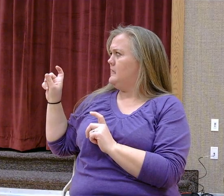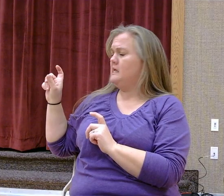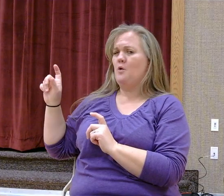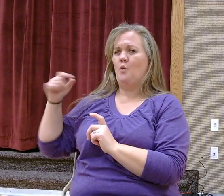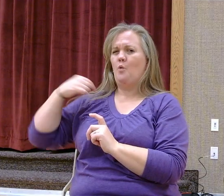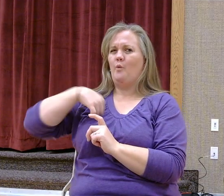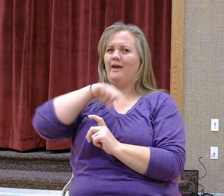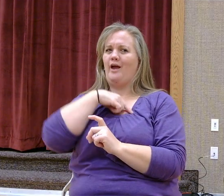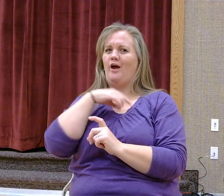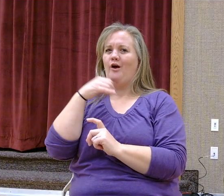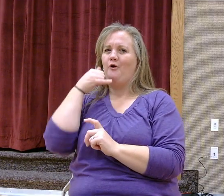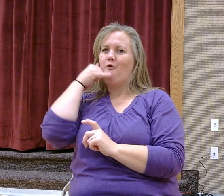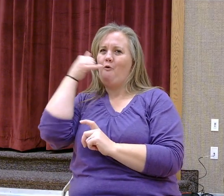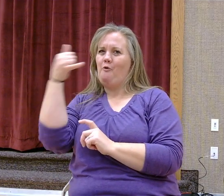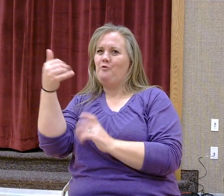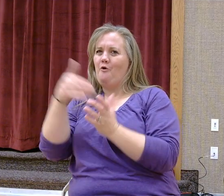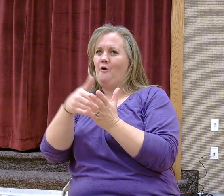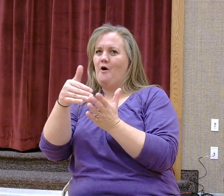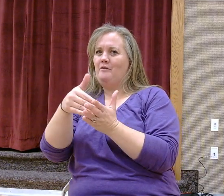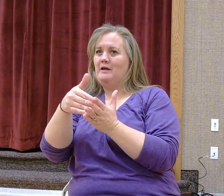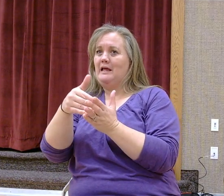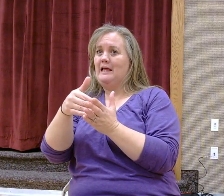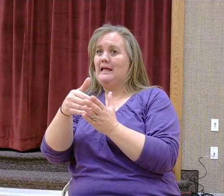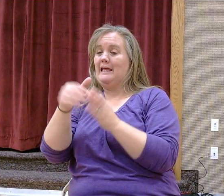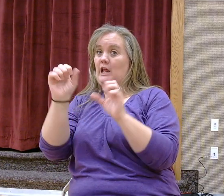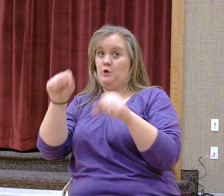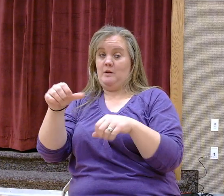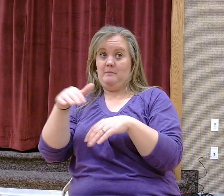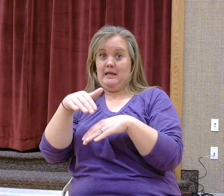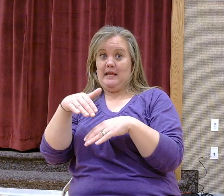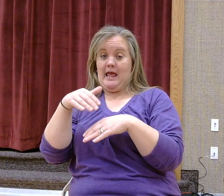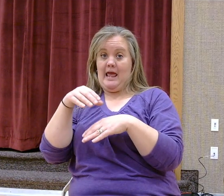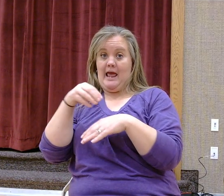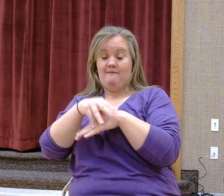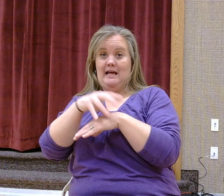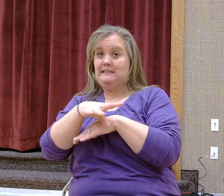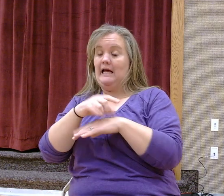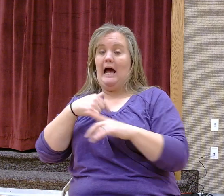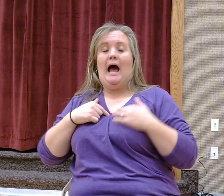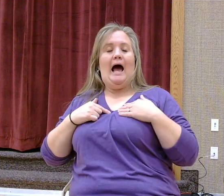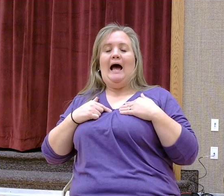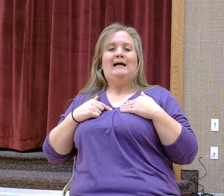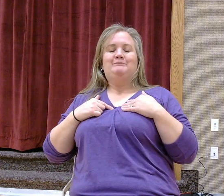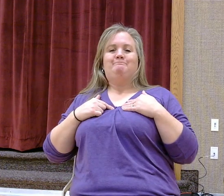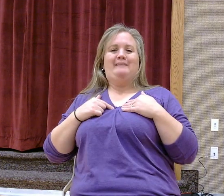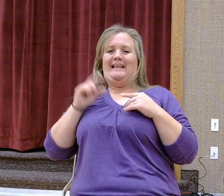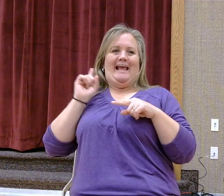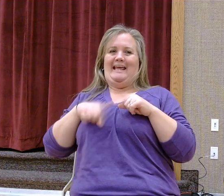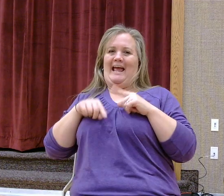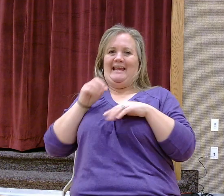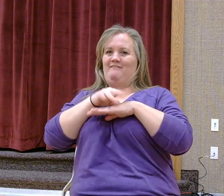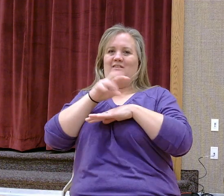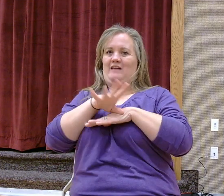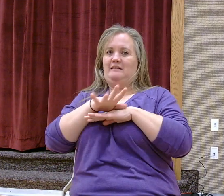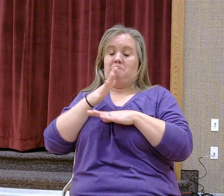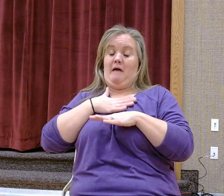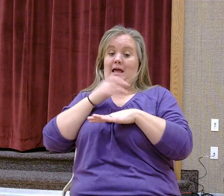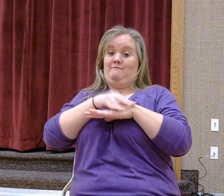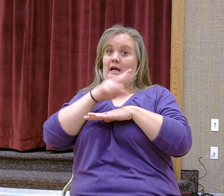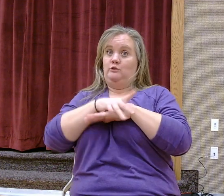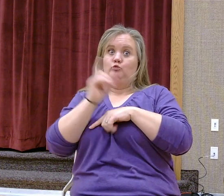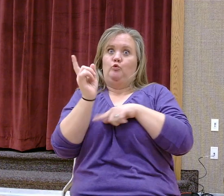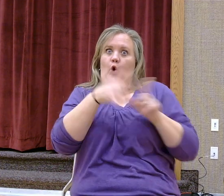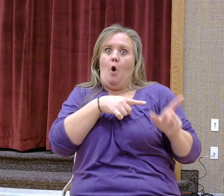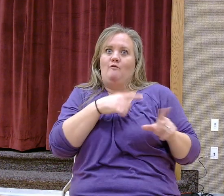we get calls all the time in the ER. Can you give me advice? I would go off what you're comfortable with. I can't give it. I wouldn't give advice. I would just get it checked out just to be safe.